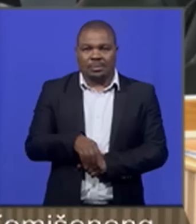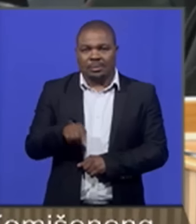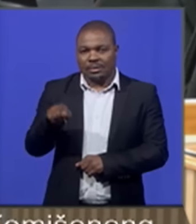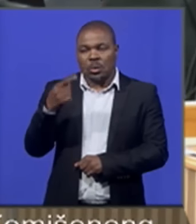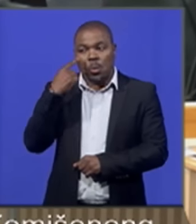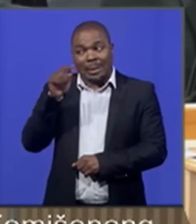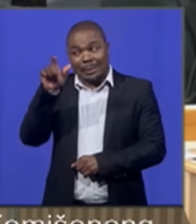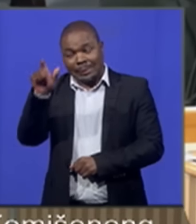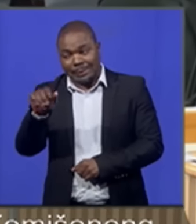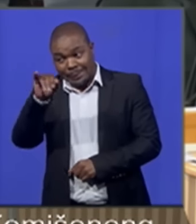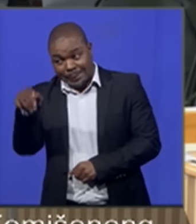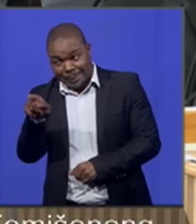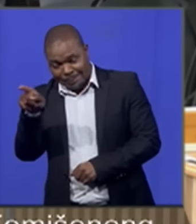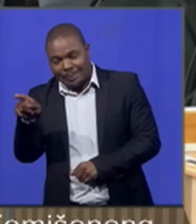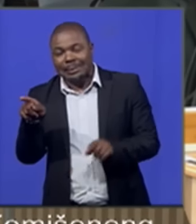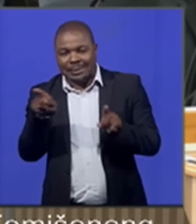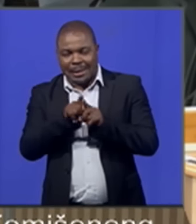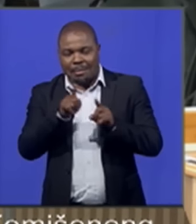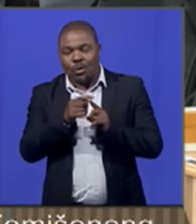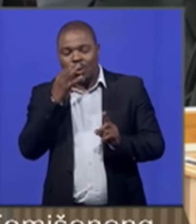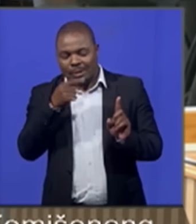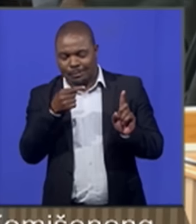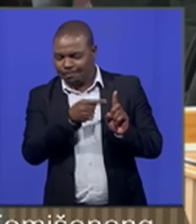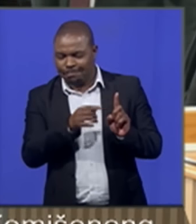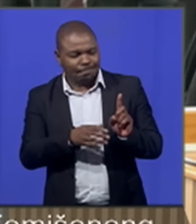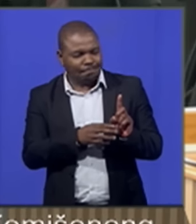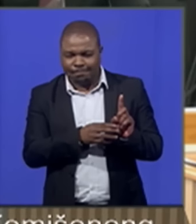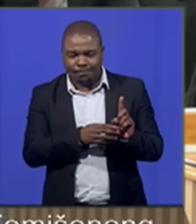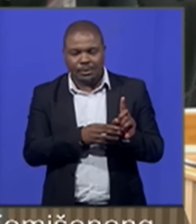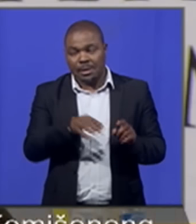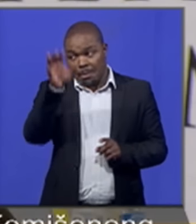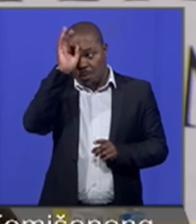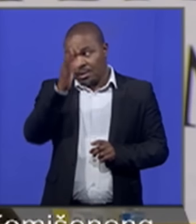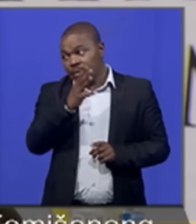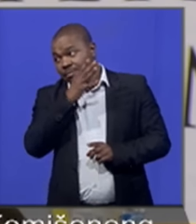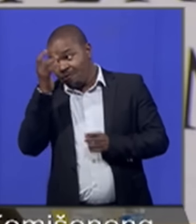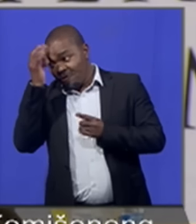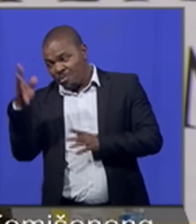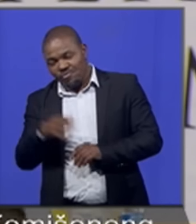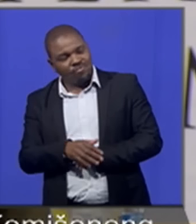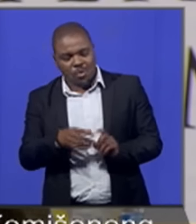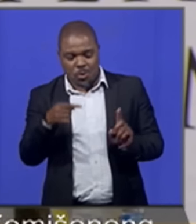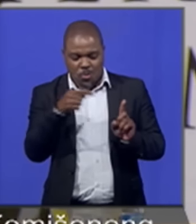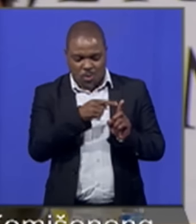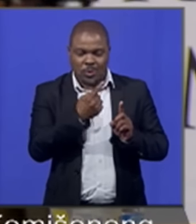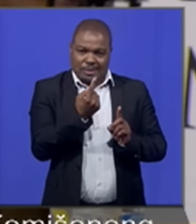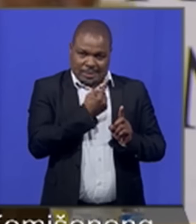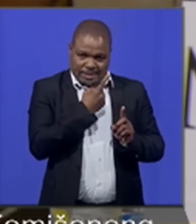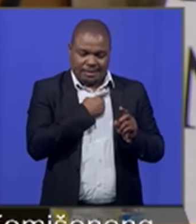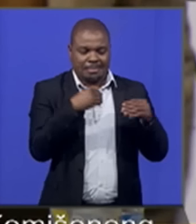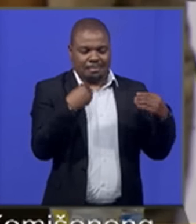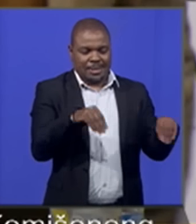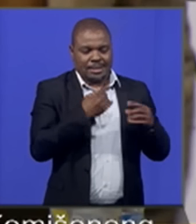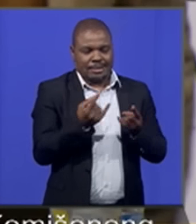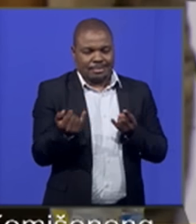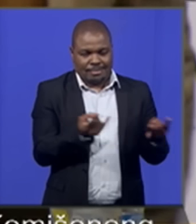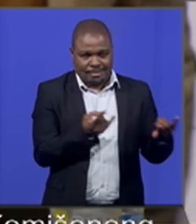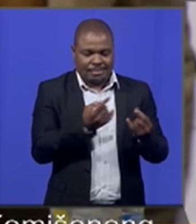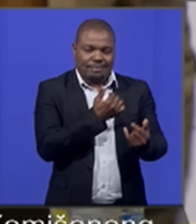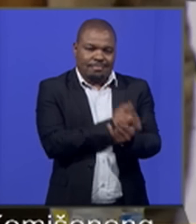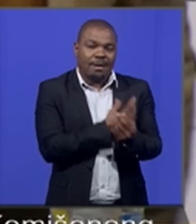ya Tlhatse J yo a latofatšwago gore Nku ga se tshebi ya maphodisa eupša o a amega mo go gwebeng